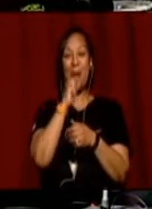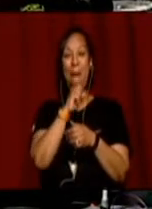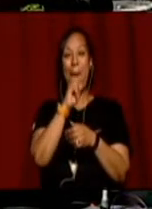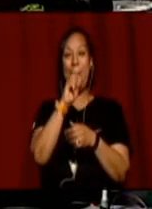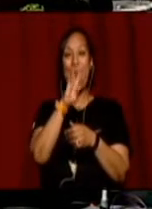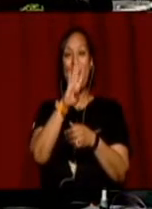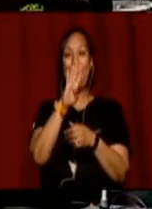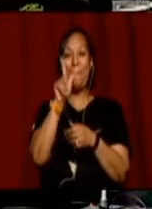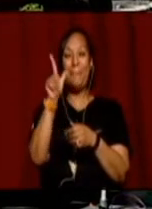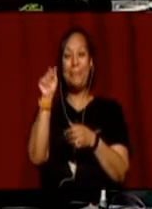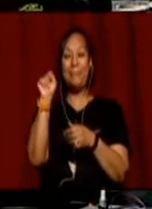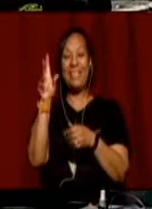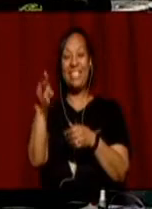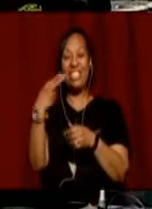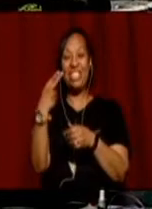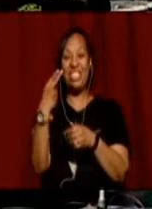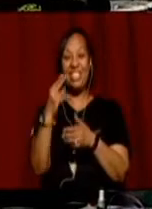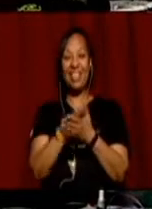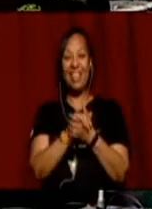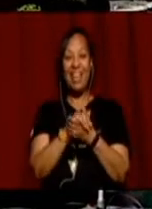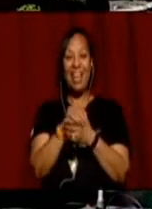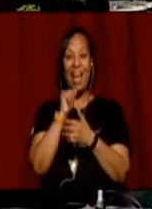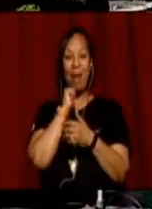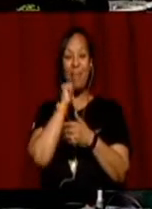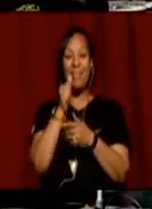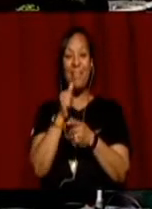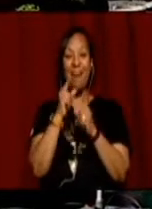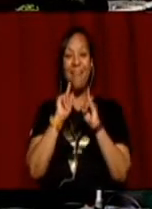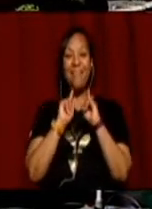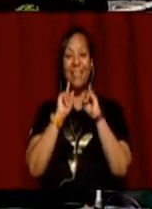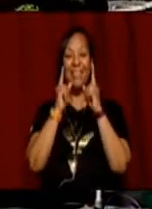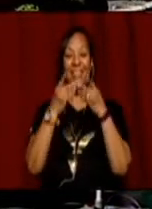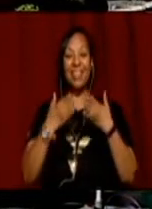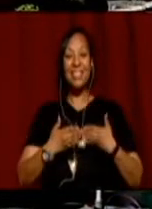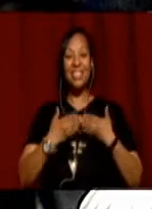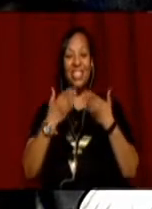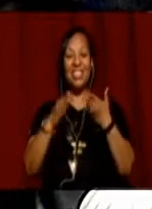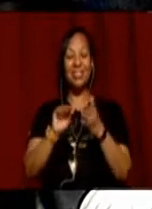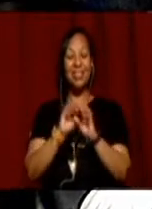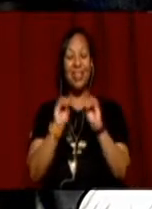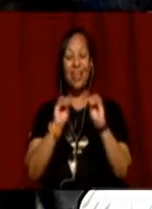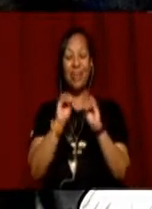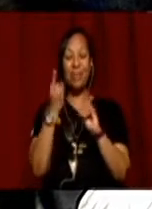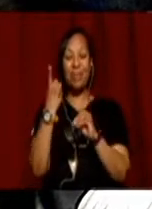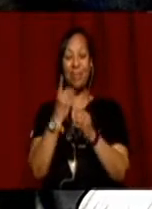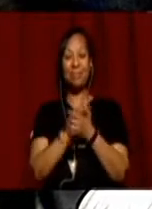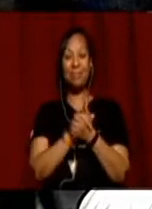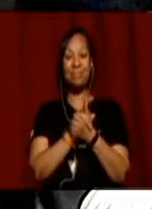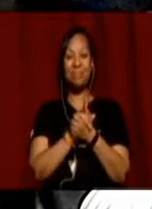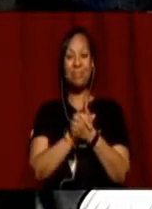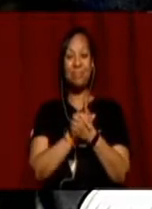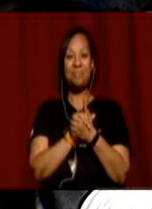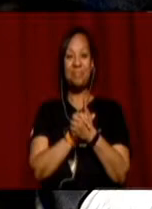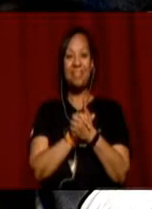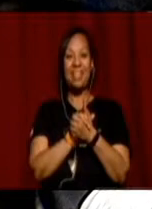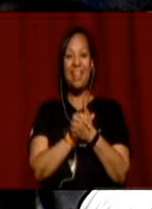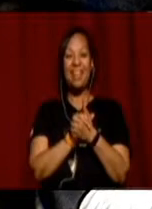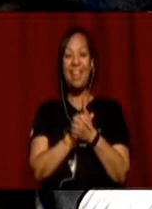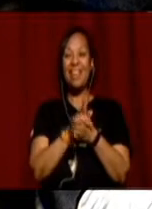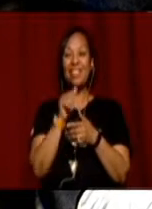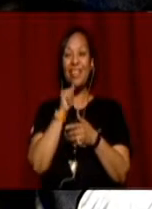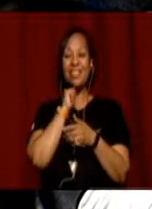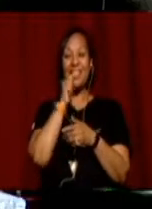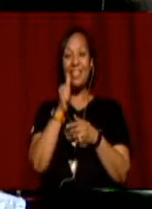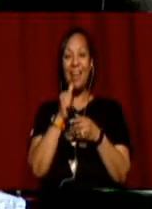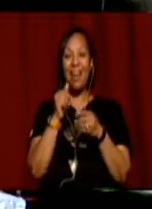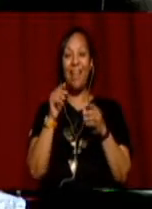bleach. I would not advise that to anyone. I would not. Okay. I would not All right. advise that bad advice. All right, as long as that's not the